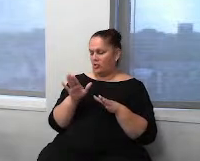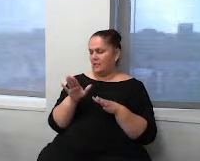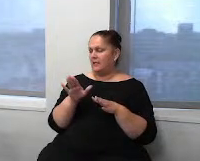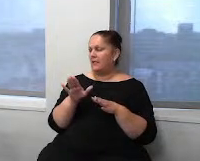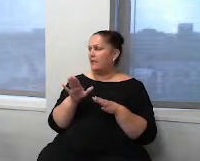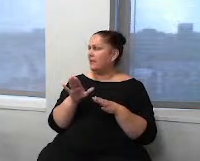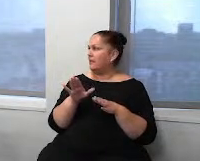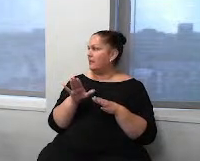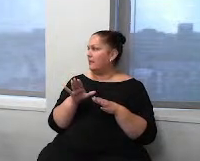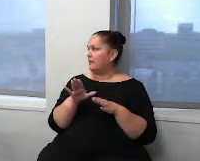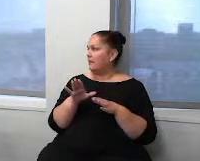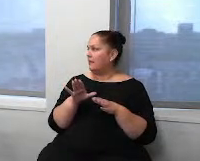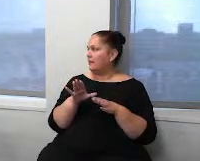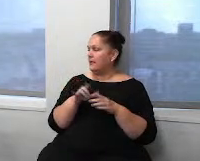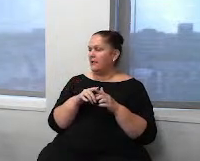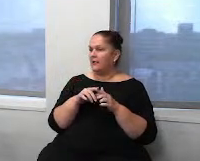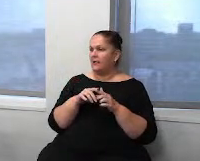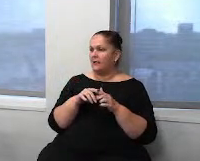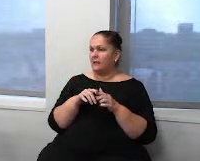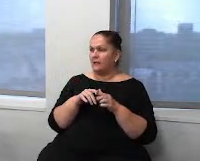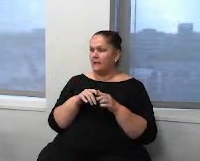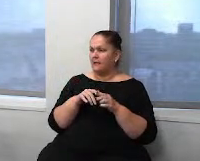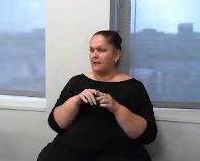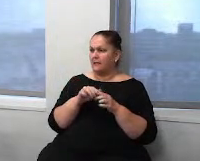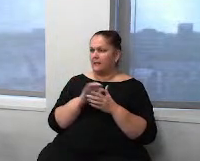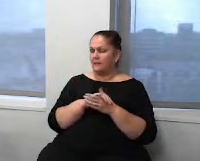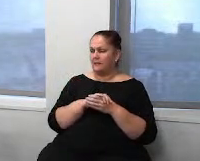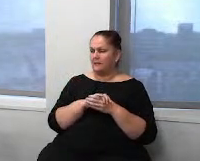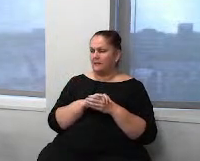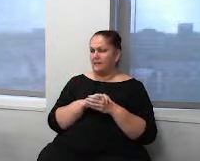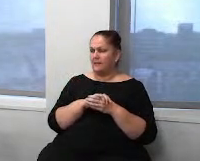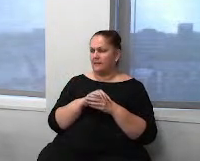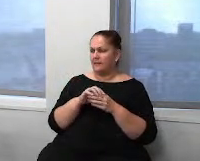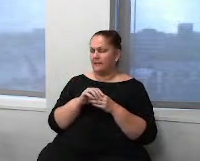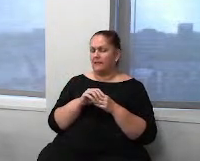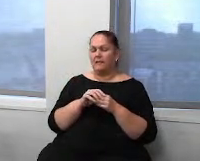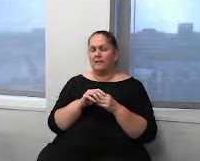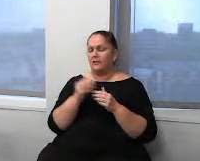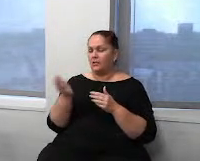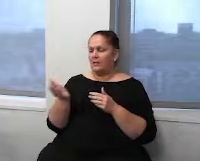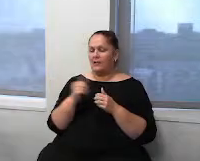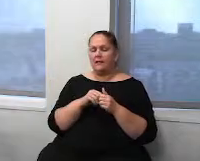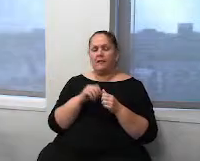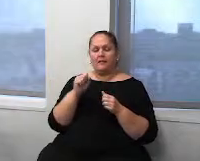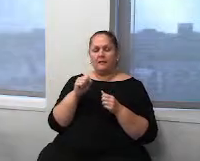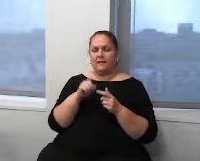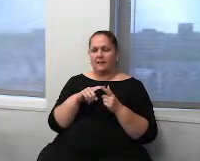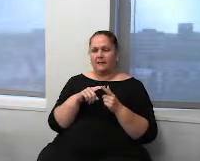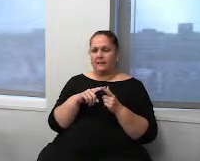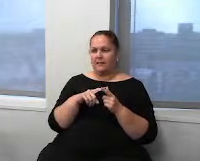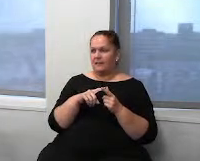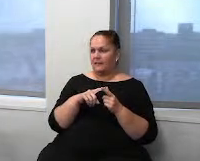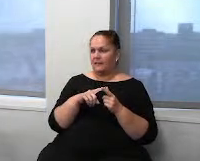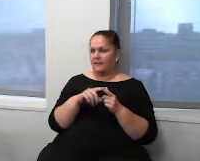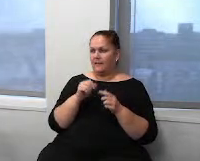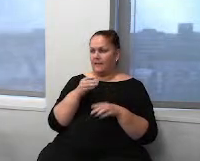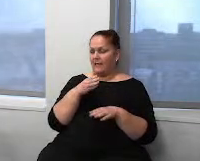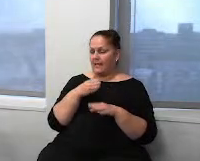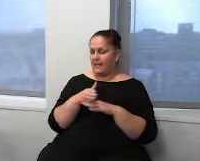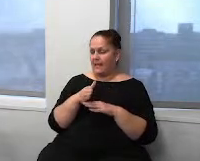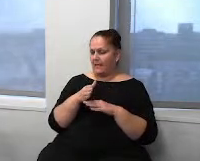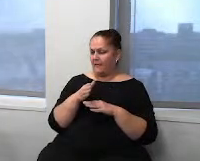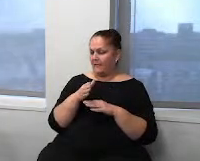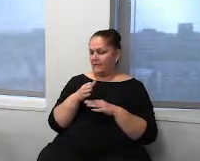Generally. Generally, they've been 7 months on it. How about that? Well, Go ahead. But yes, after